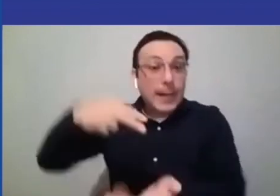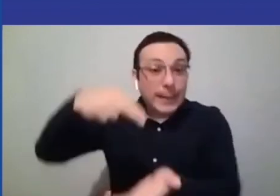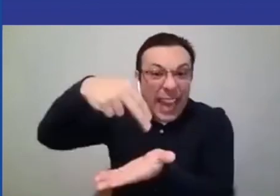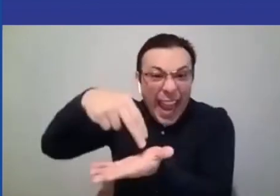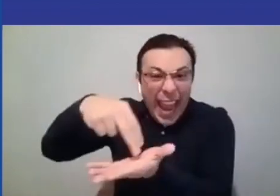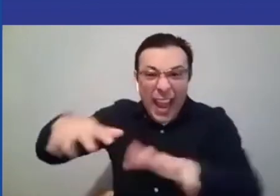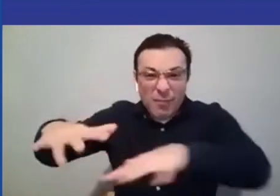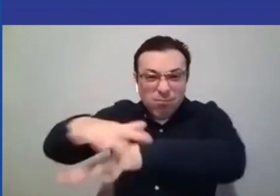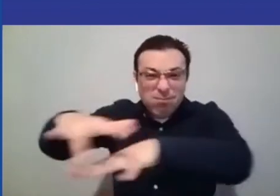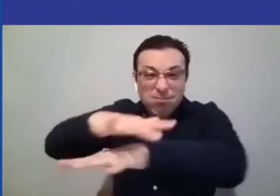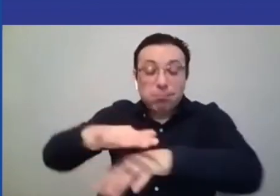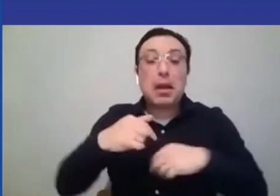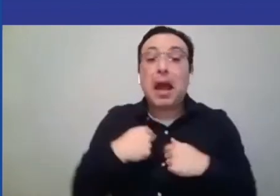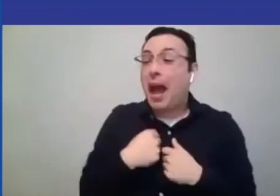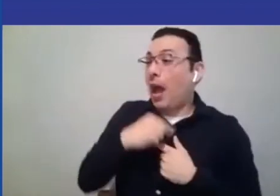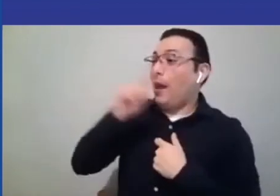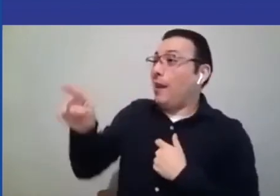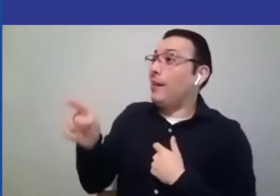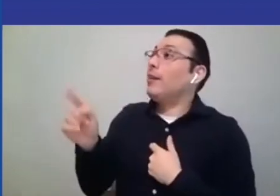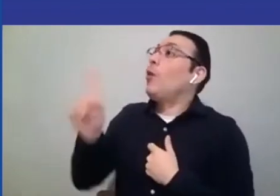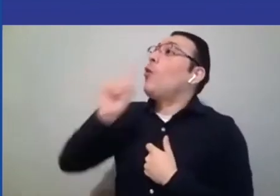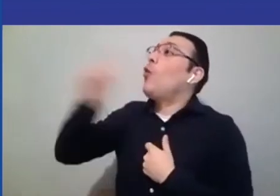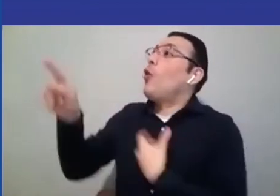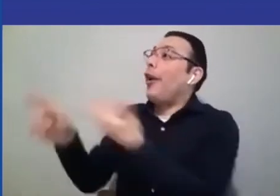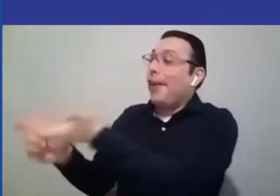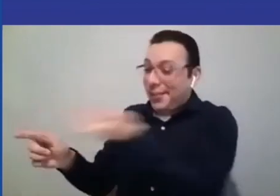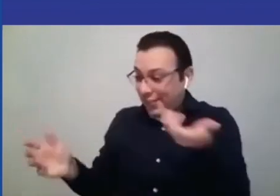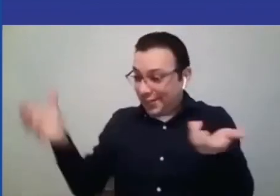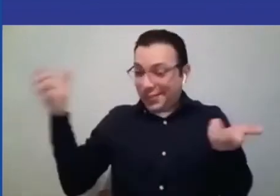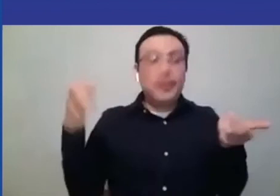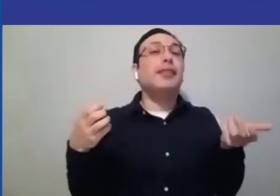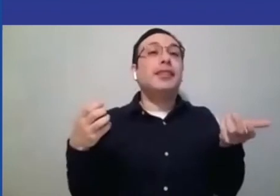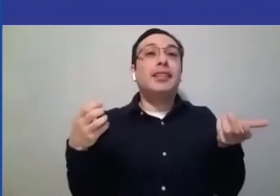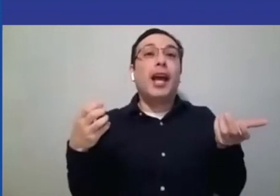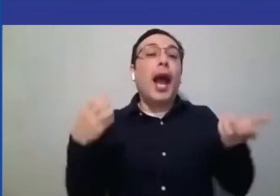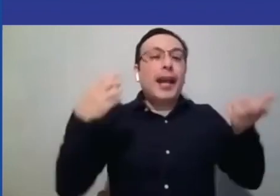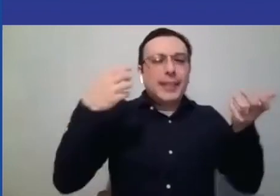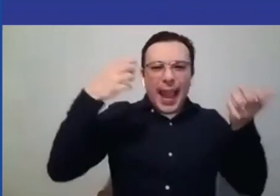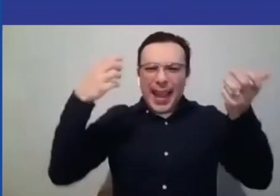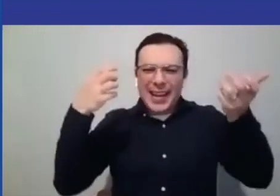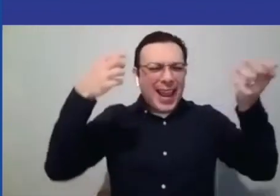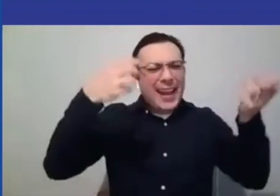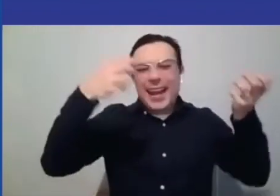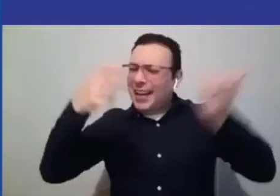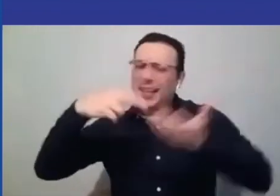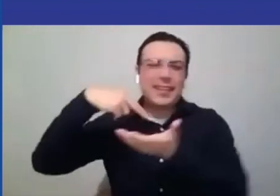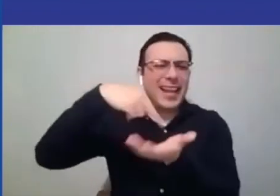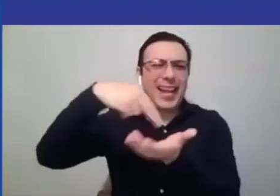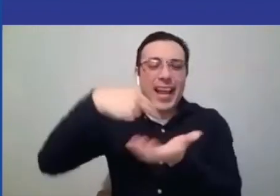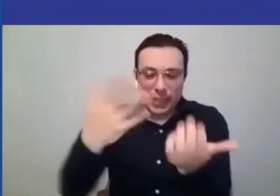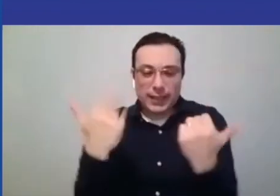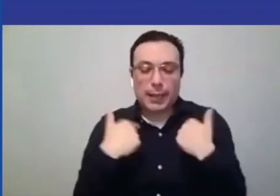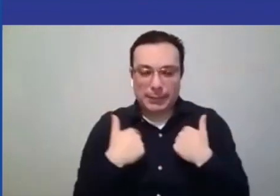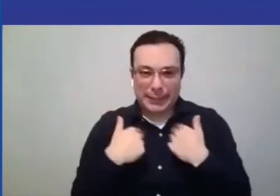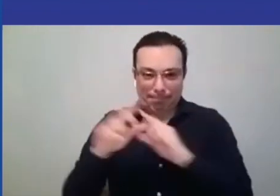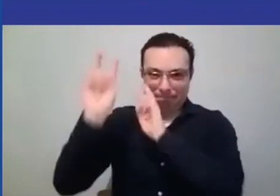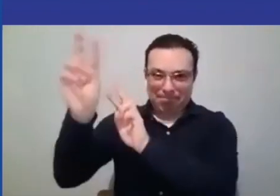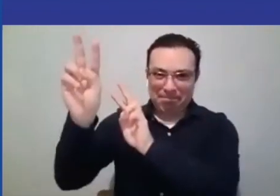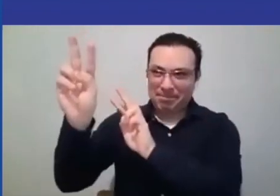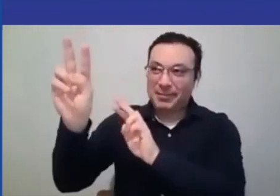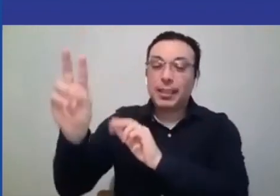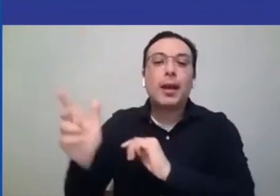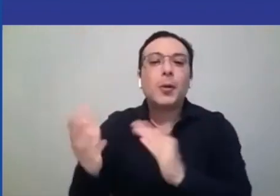live music, and I can get like a shish kebab or I can get a hot dog and I can dance in my t-shirt and my jeans and